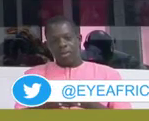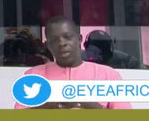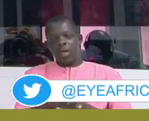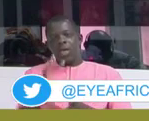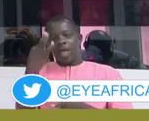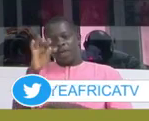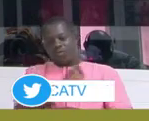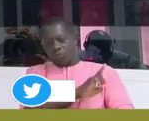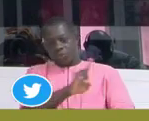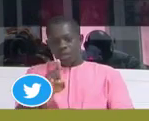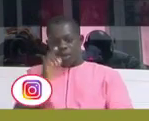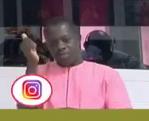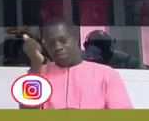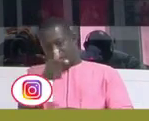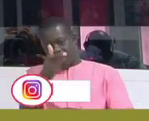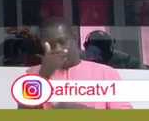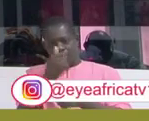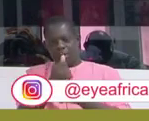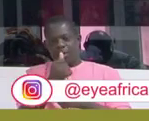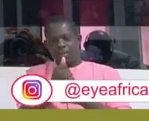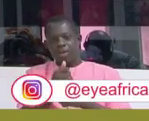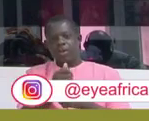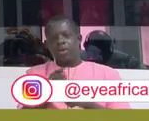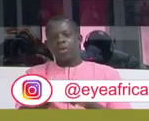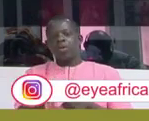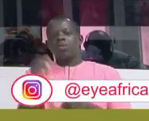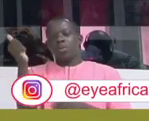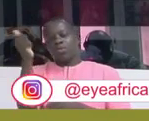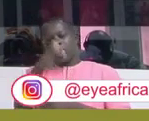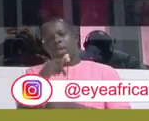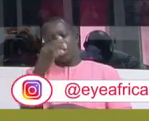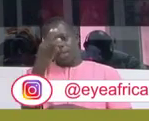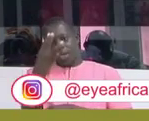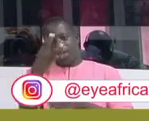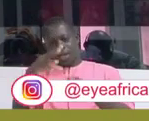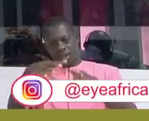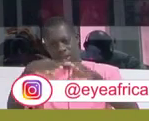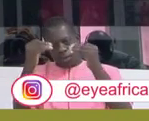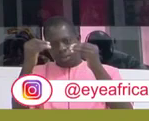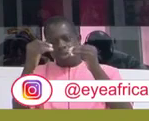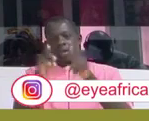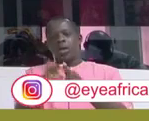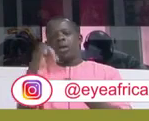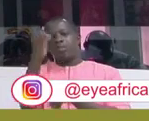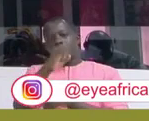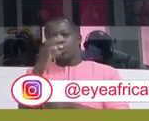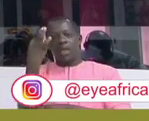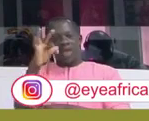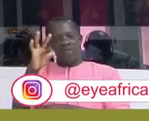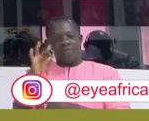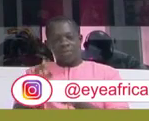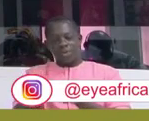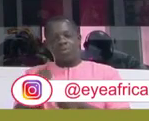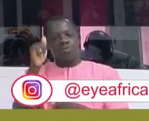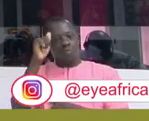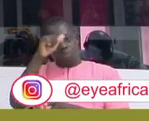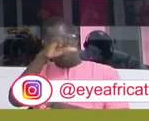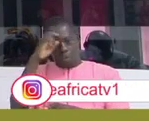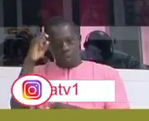the money when we were making payments, we used to pay 3,000.